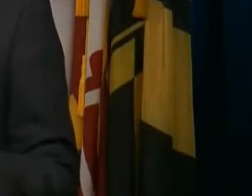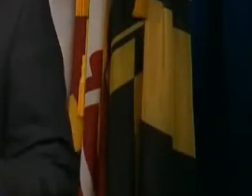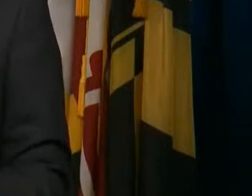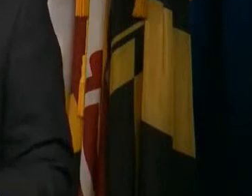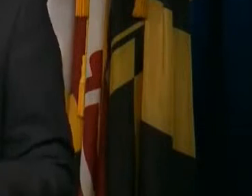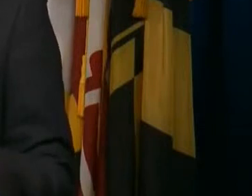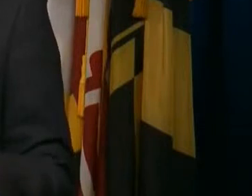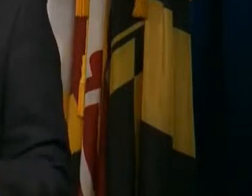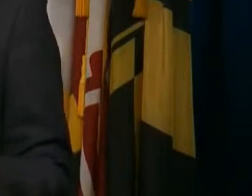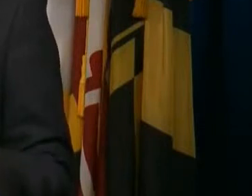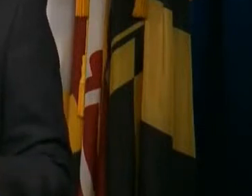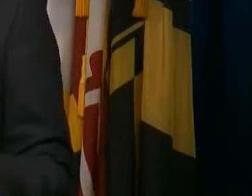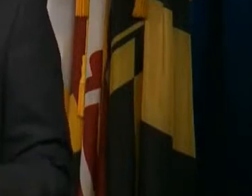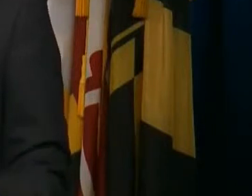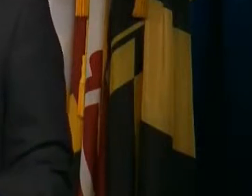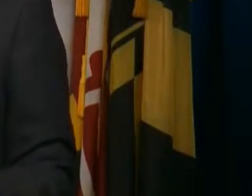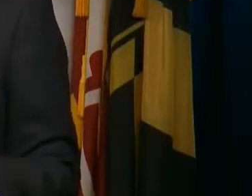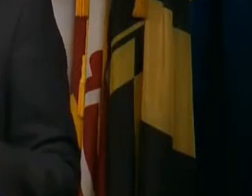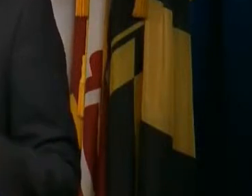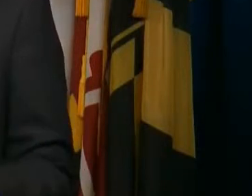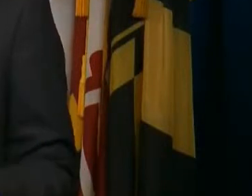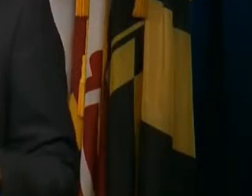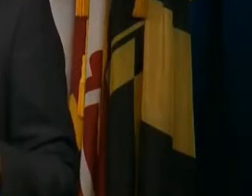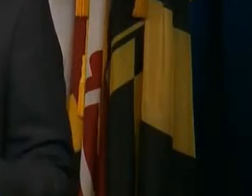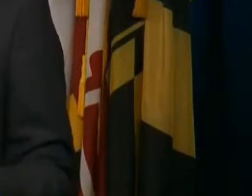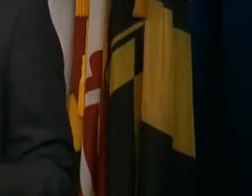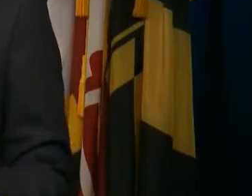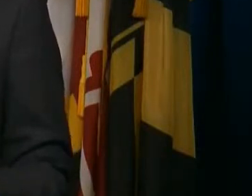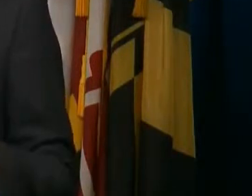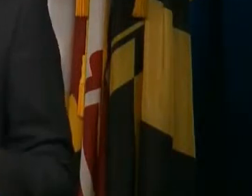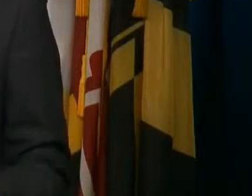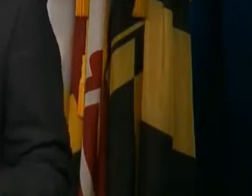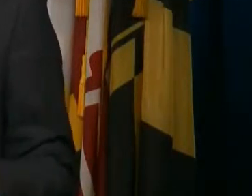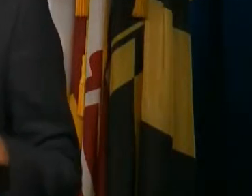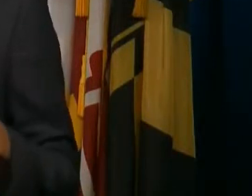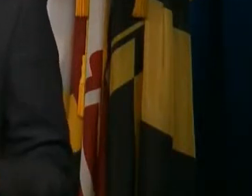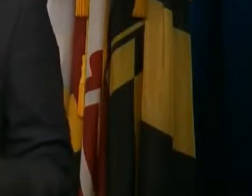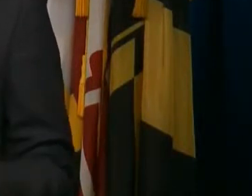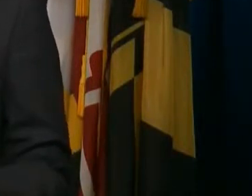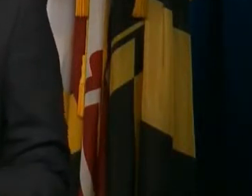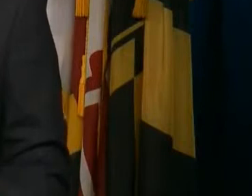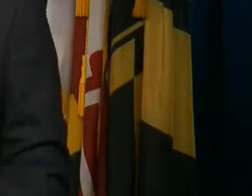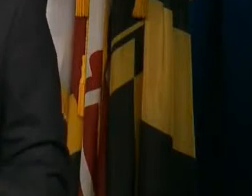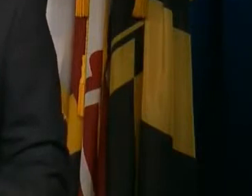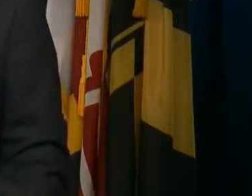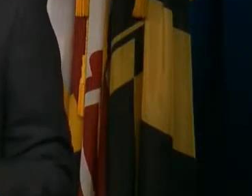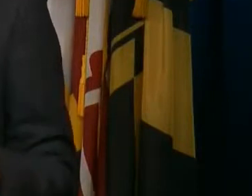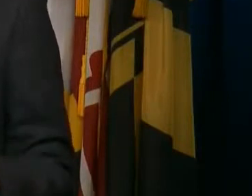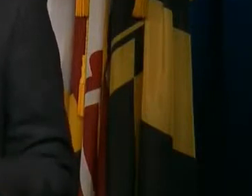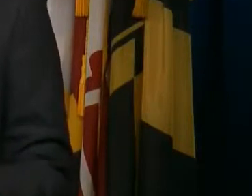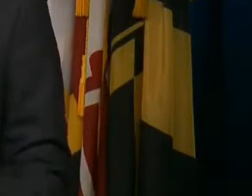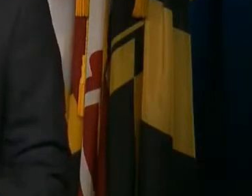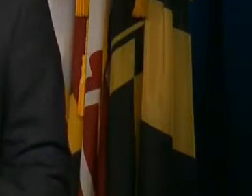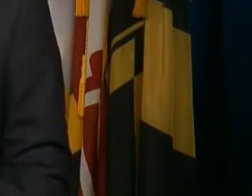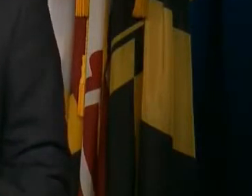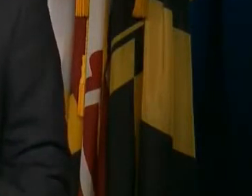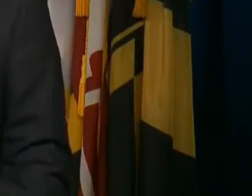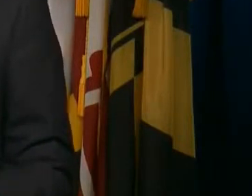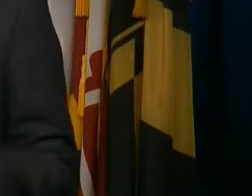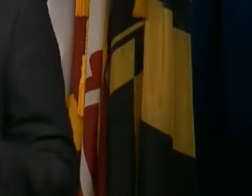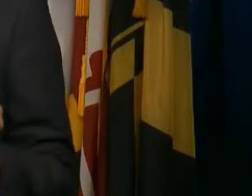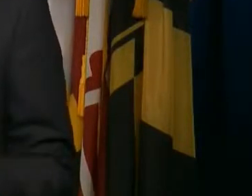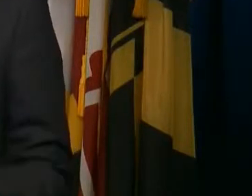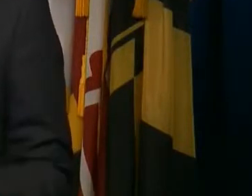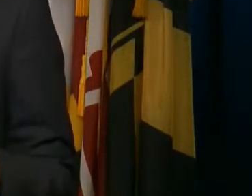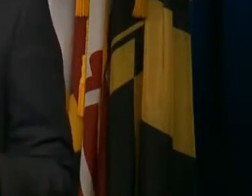we are being strategic and targeted in our approach with an eye toward making a definitive, measured impact on our city through a lens of